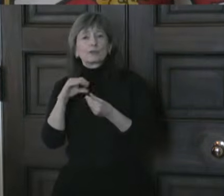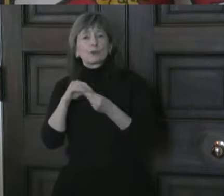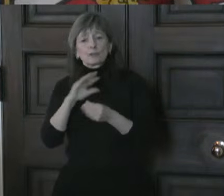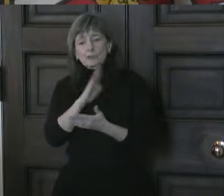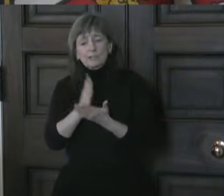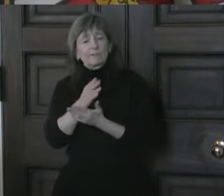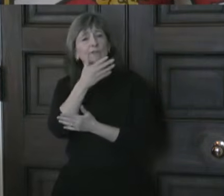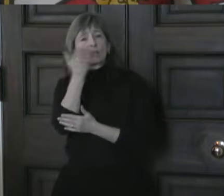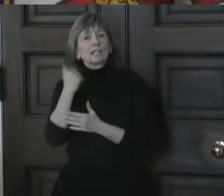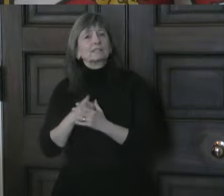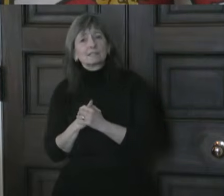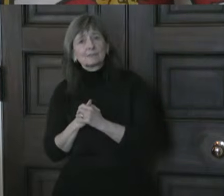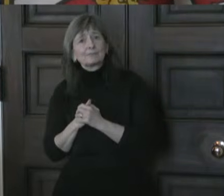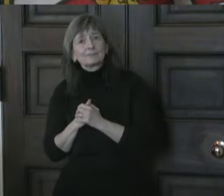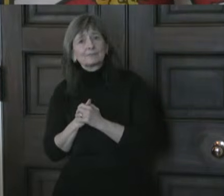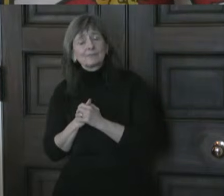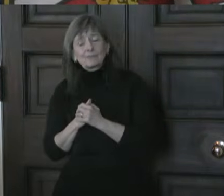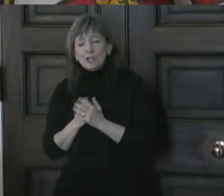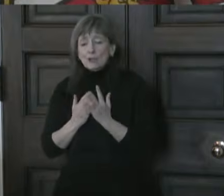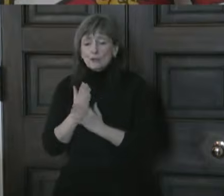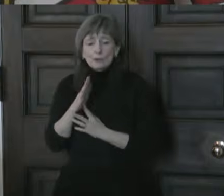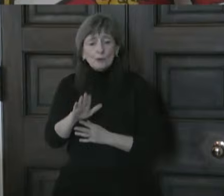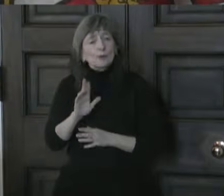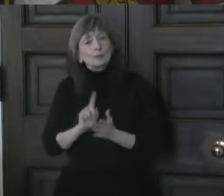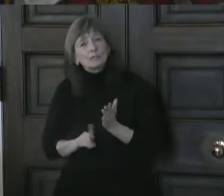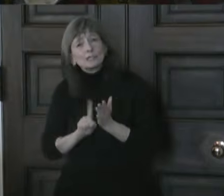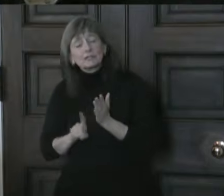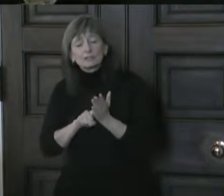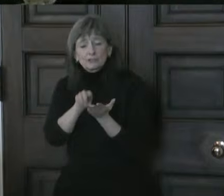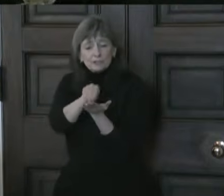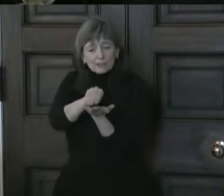forgotten. Through your research,